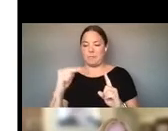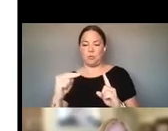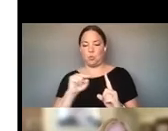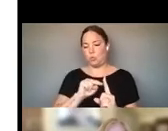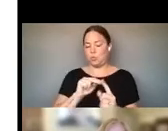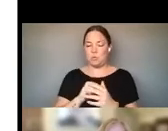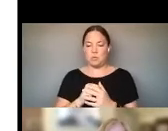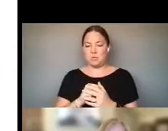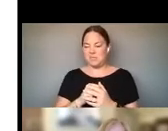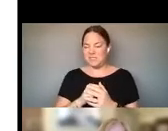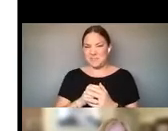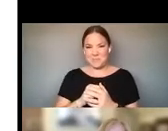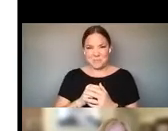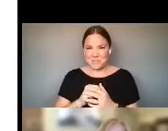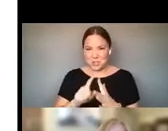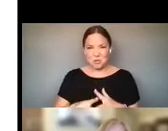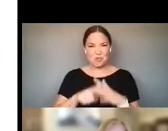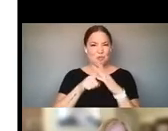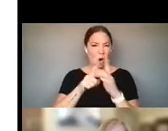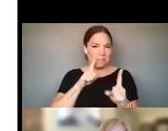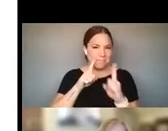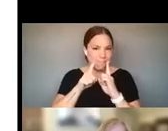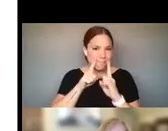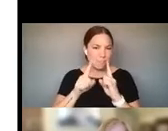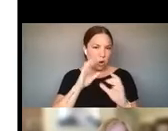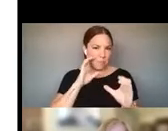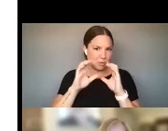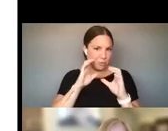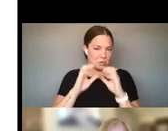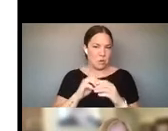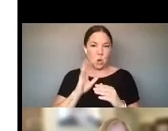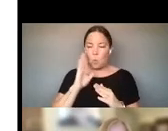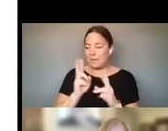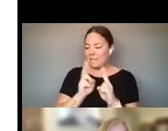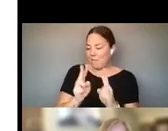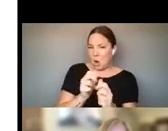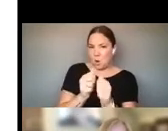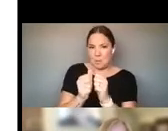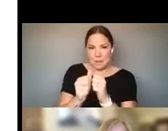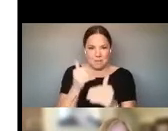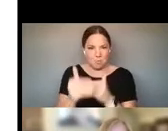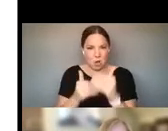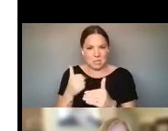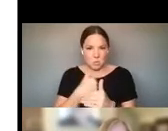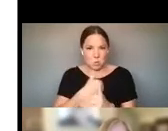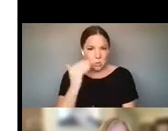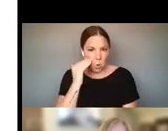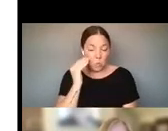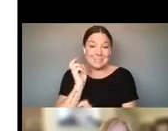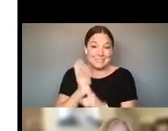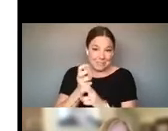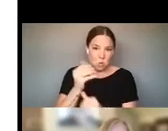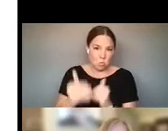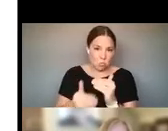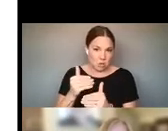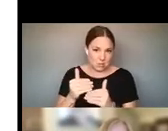that this is the beginning of a dialogue, um, we know that this will be an extremely competitive process, um, and a difficult process, um,